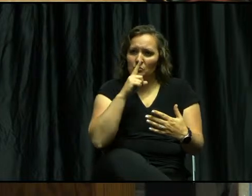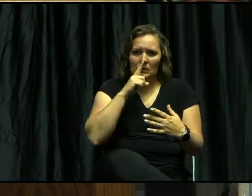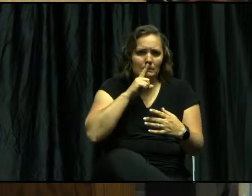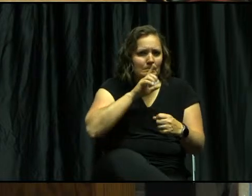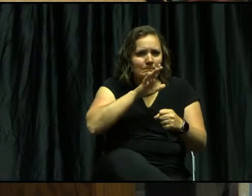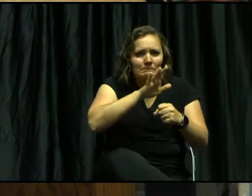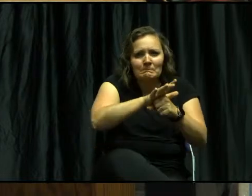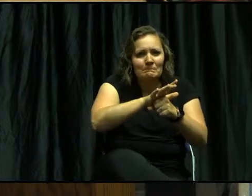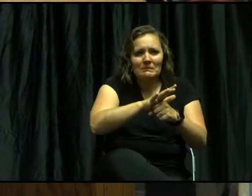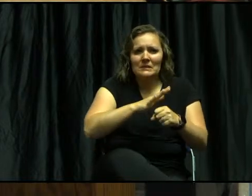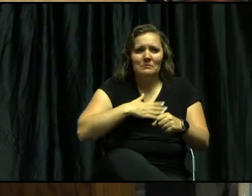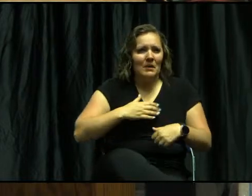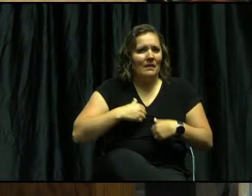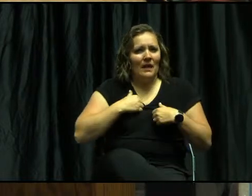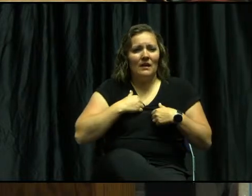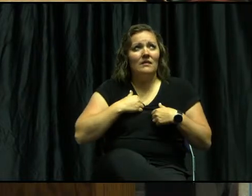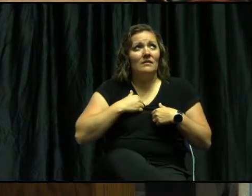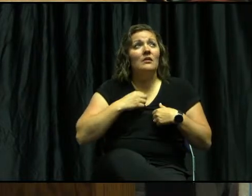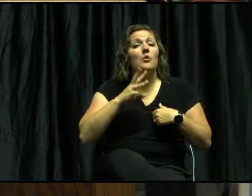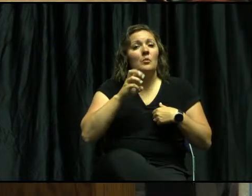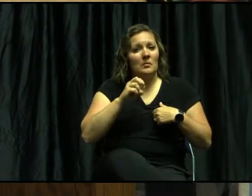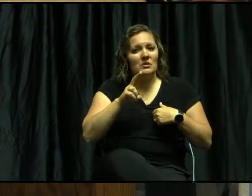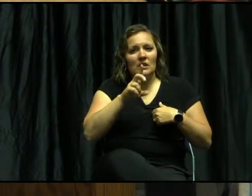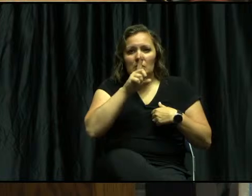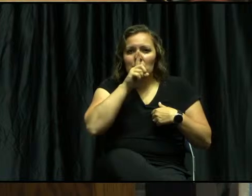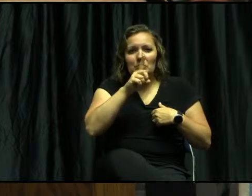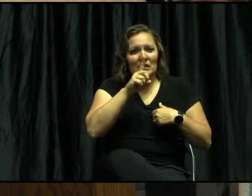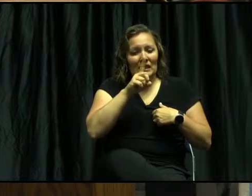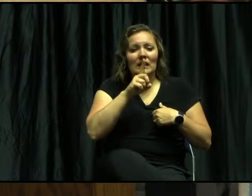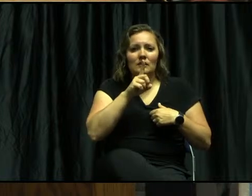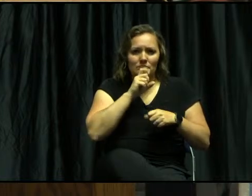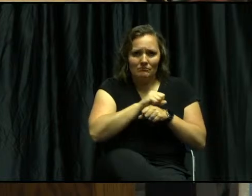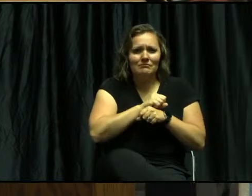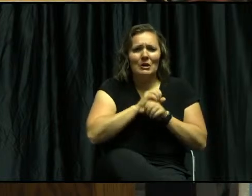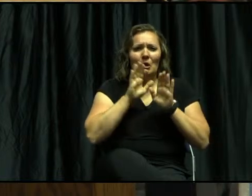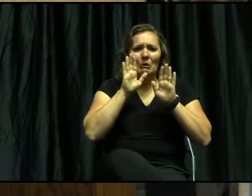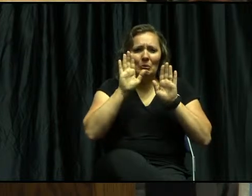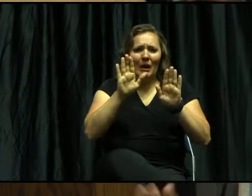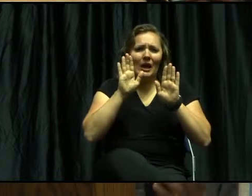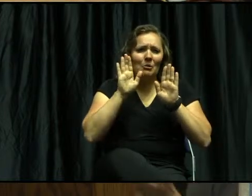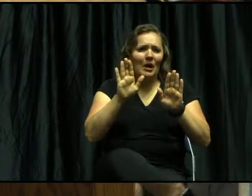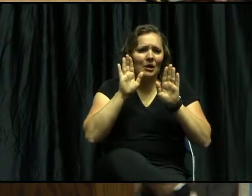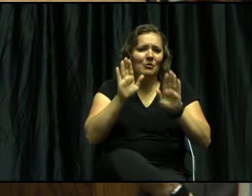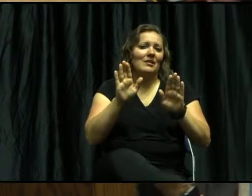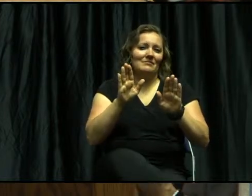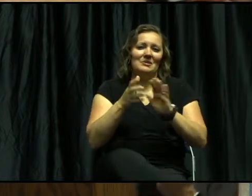as an alumni is that Weber State really is great, great, great. Congratulations and thank you.